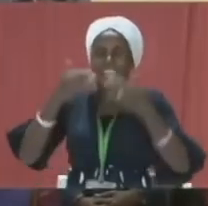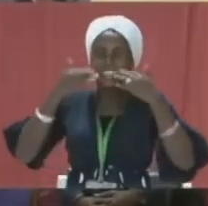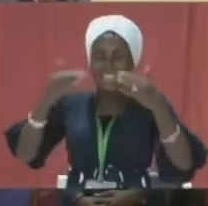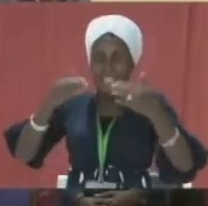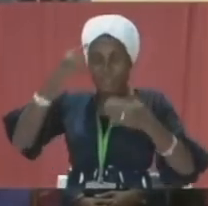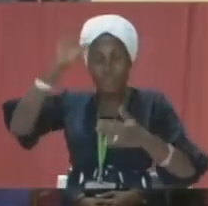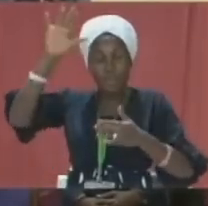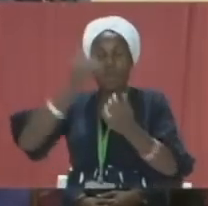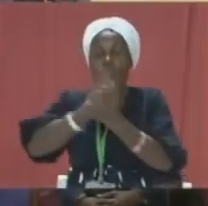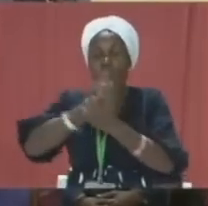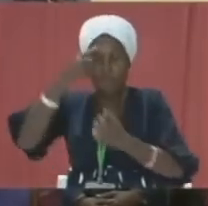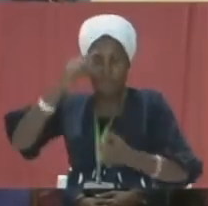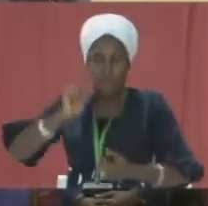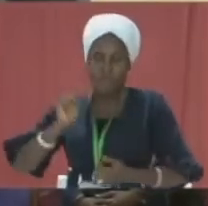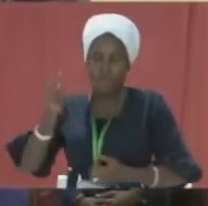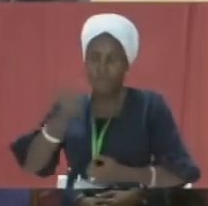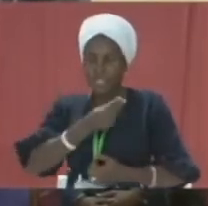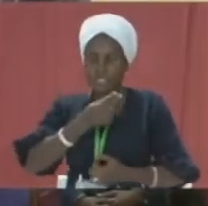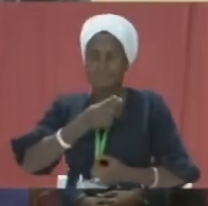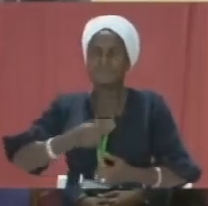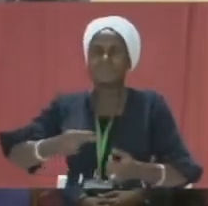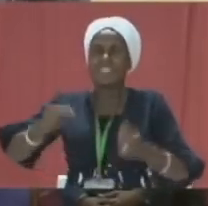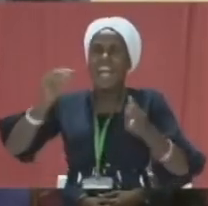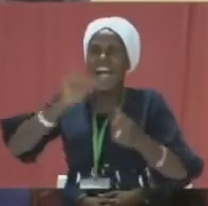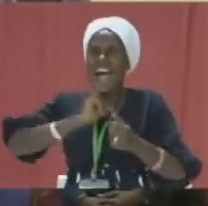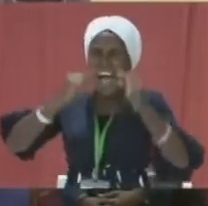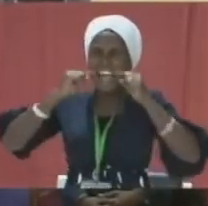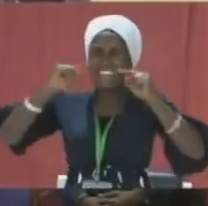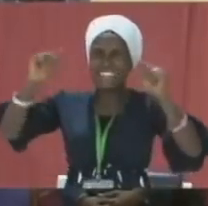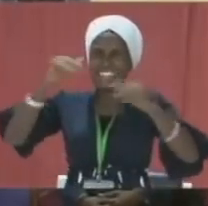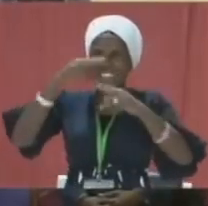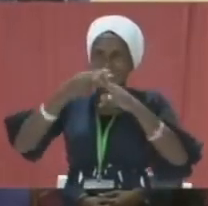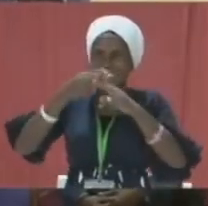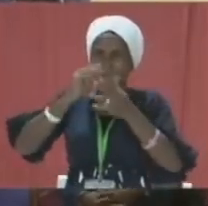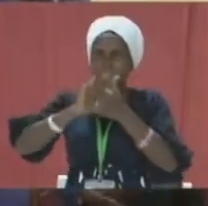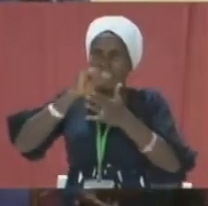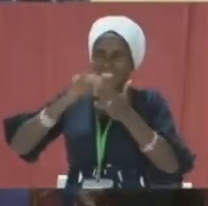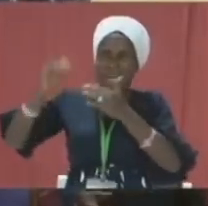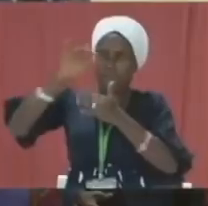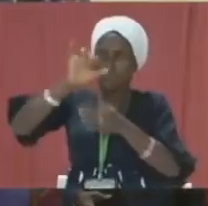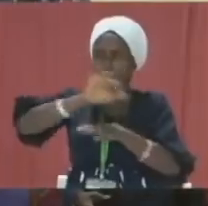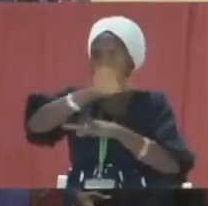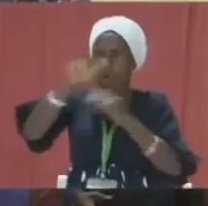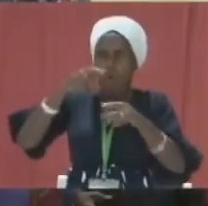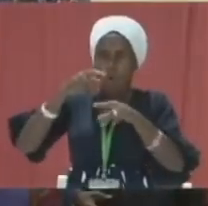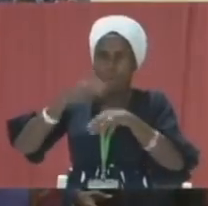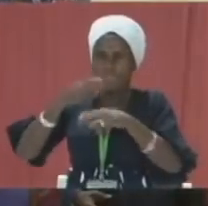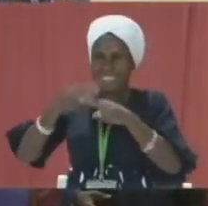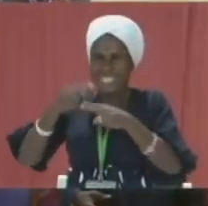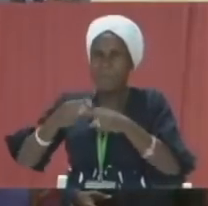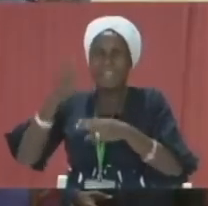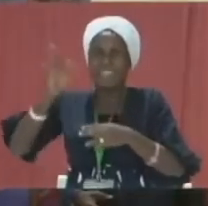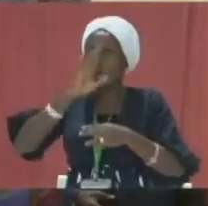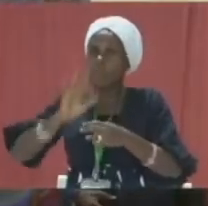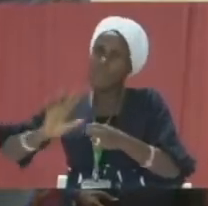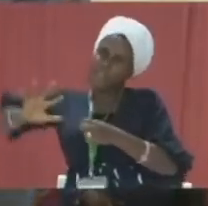love for us. I decree in the name that is above all name, there shall be overflowing joy.